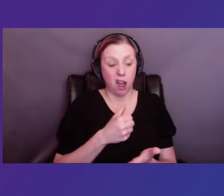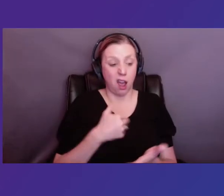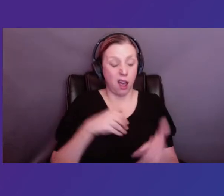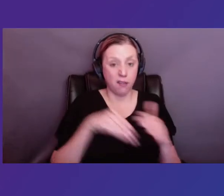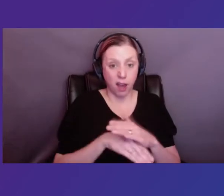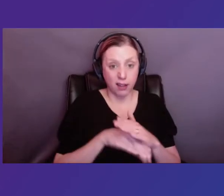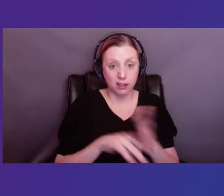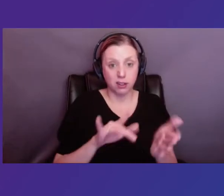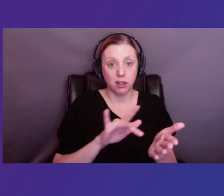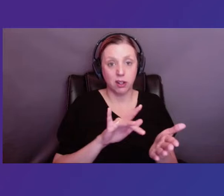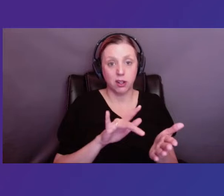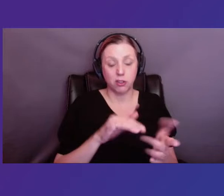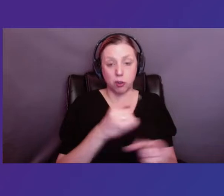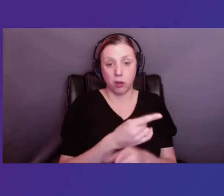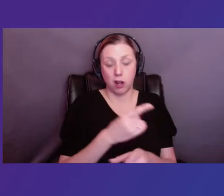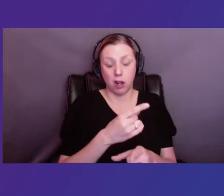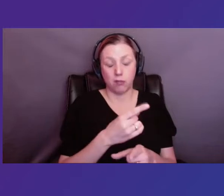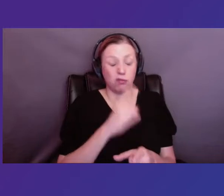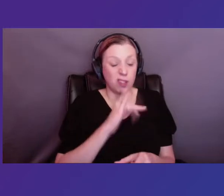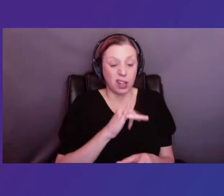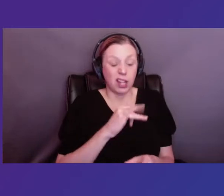affordable medical and mental health care,